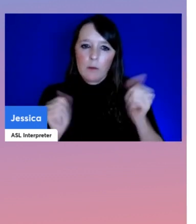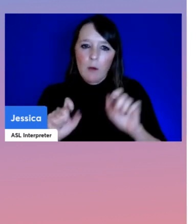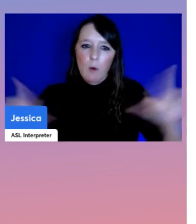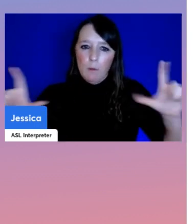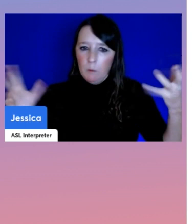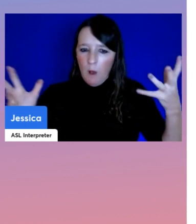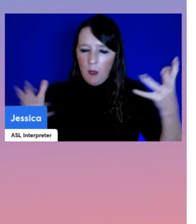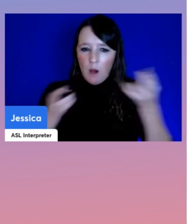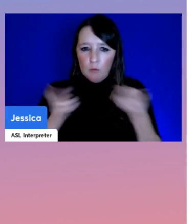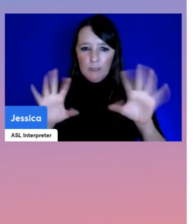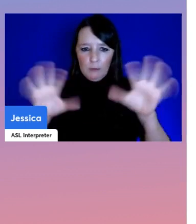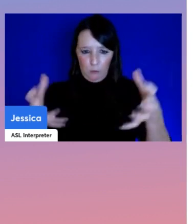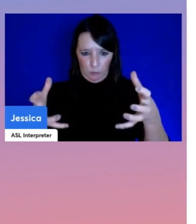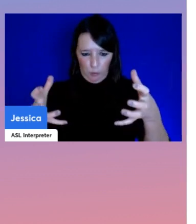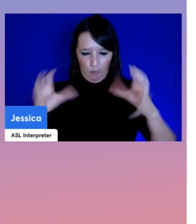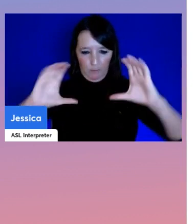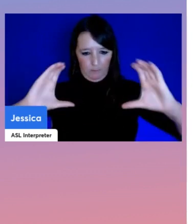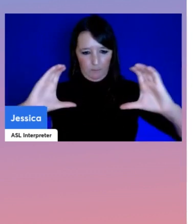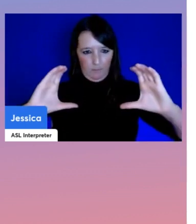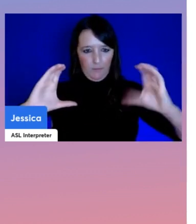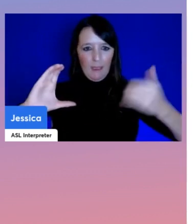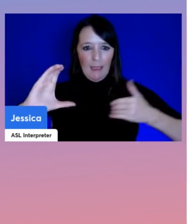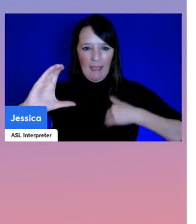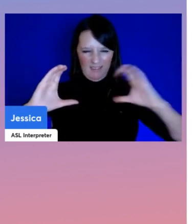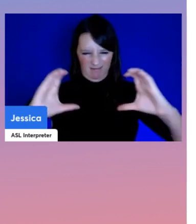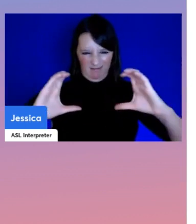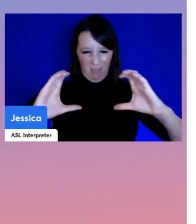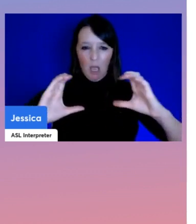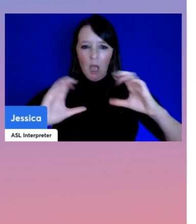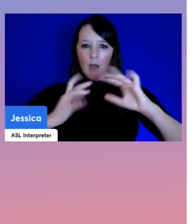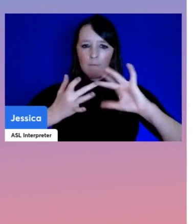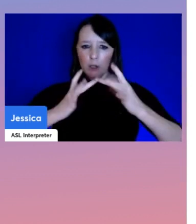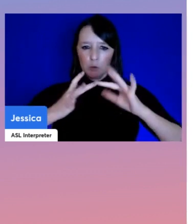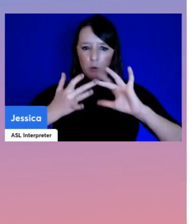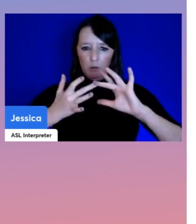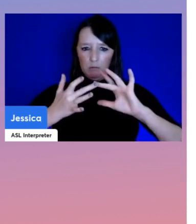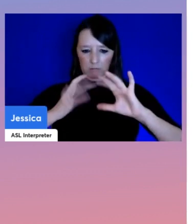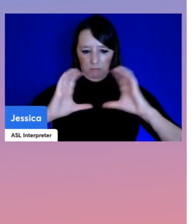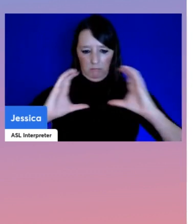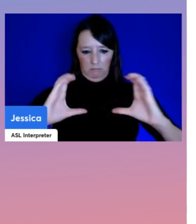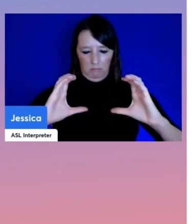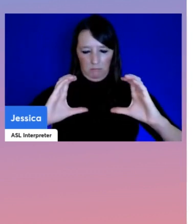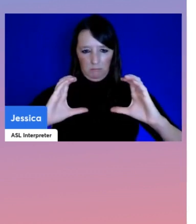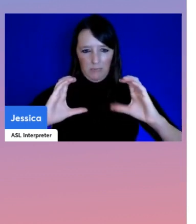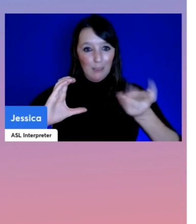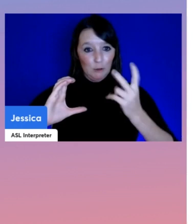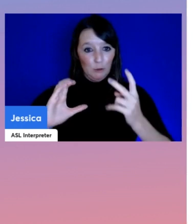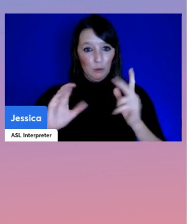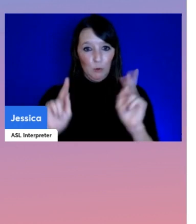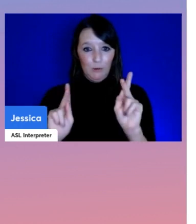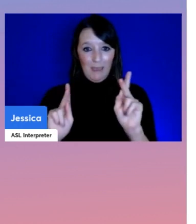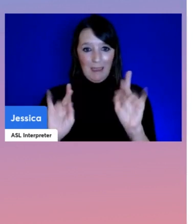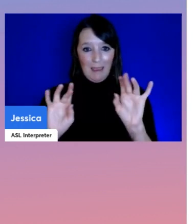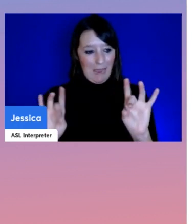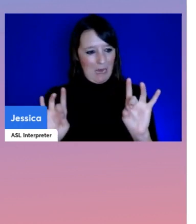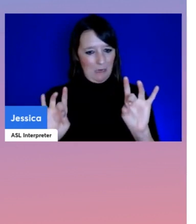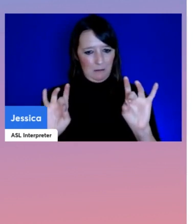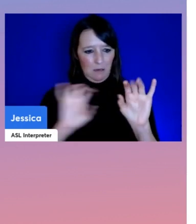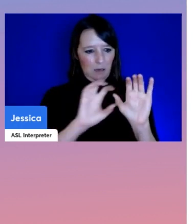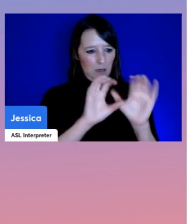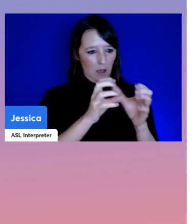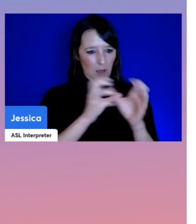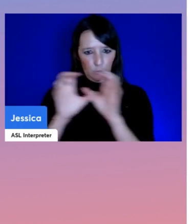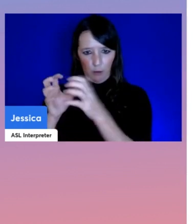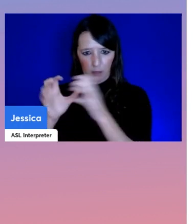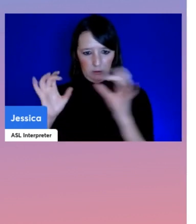a virtual network, which is the inner box. Inside of the virtual network I have 2 Kubernetes clusters. Each cluster is running